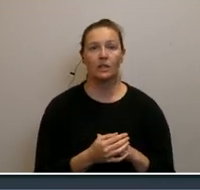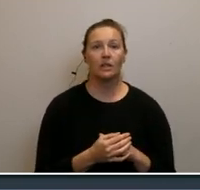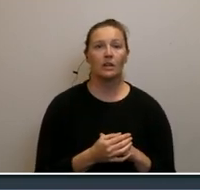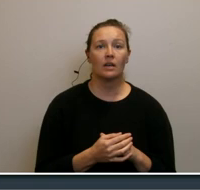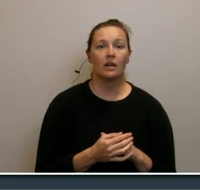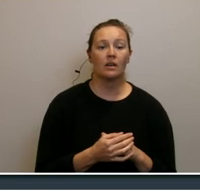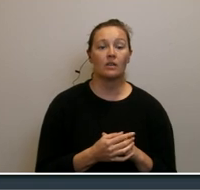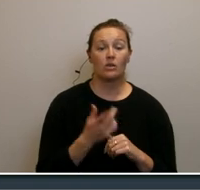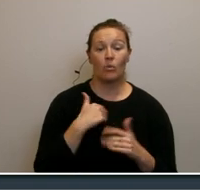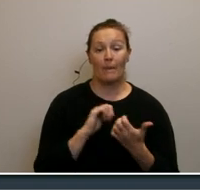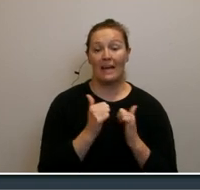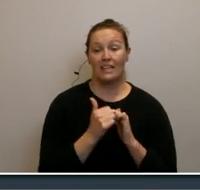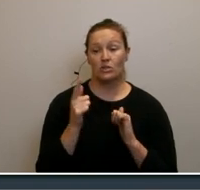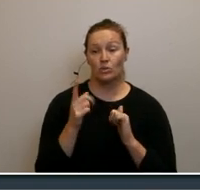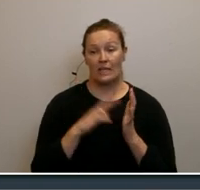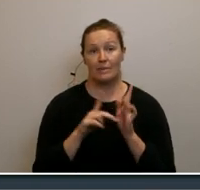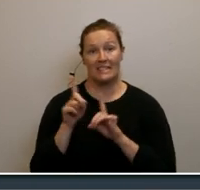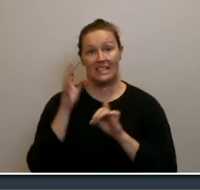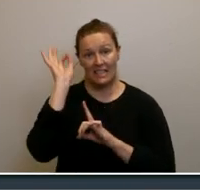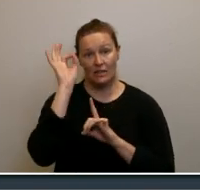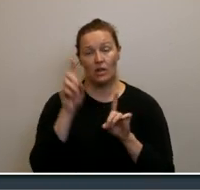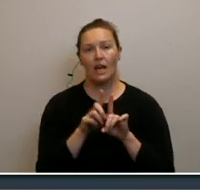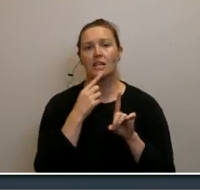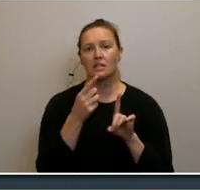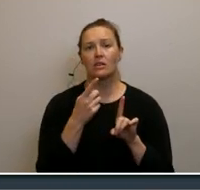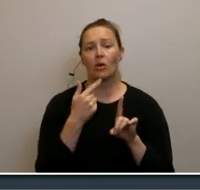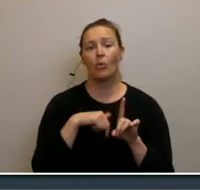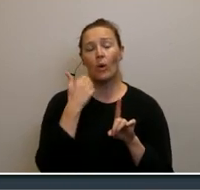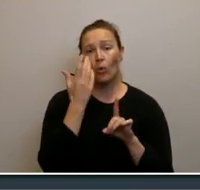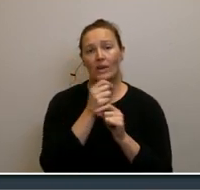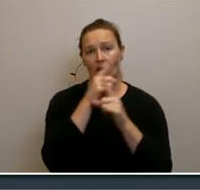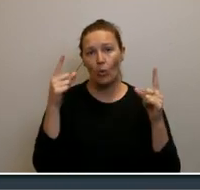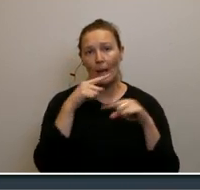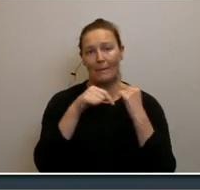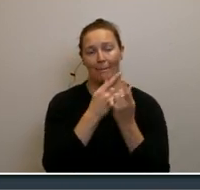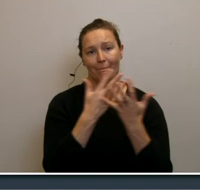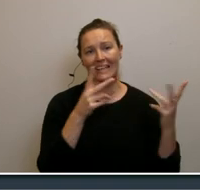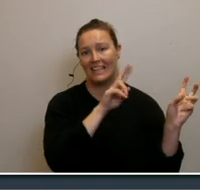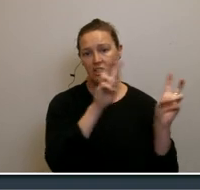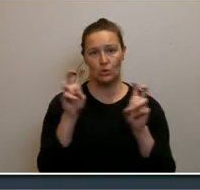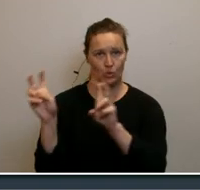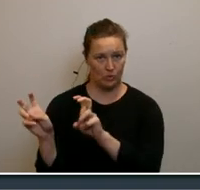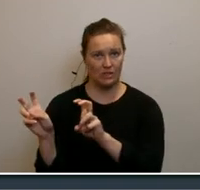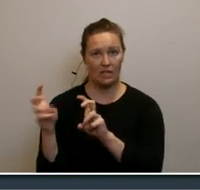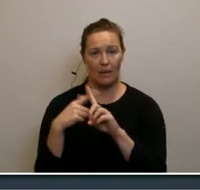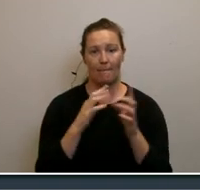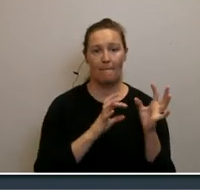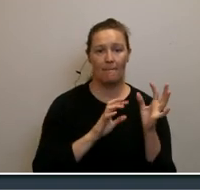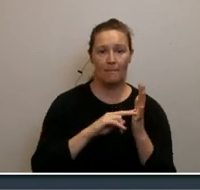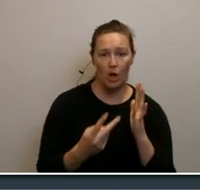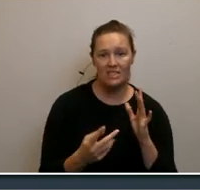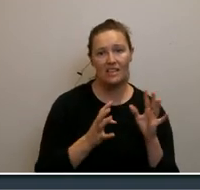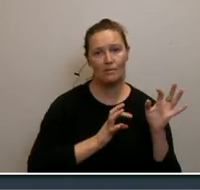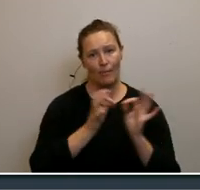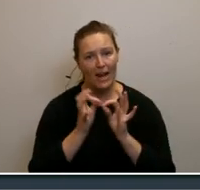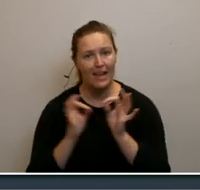partner to Napier City Council, as I said, we are always aware of the many issues and policies and